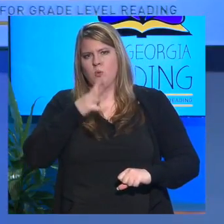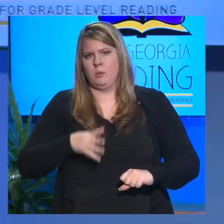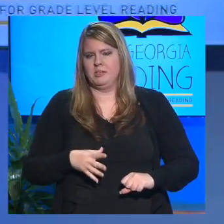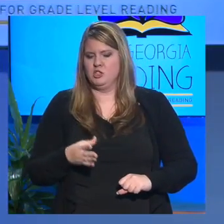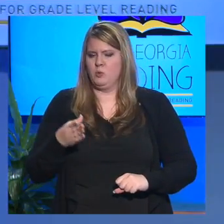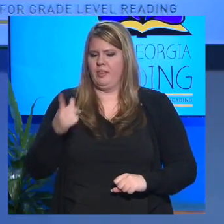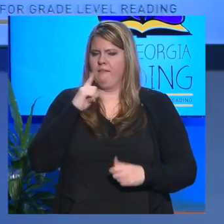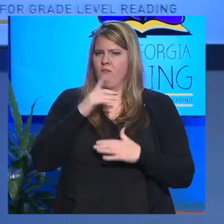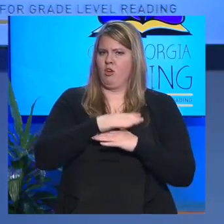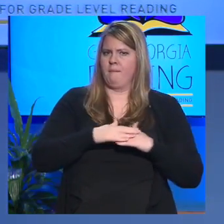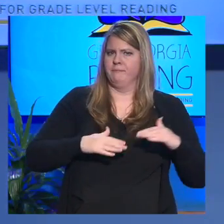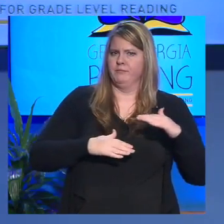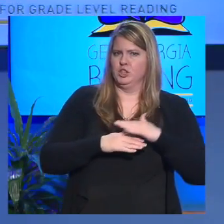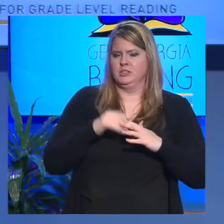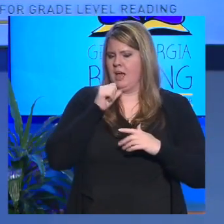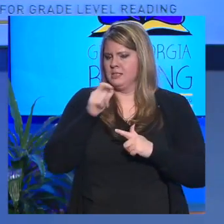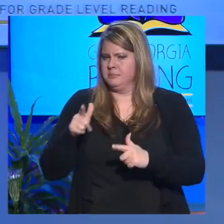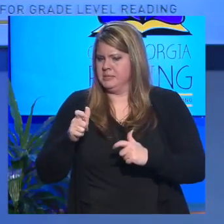speed.